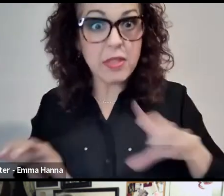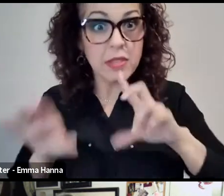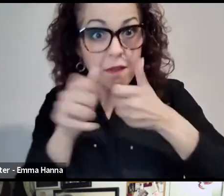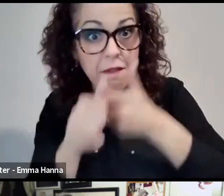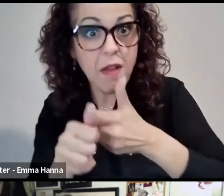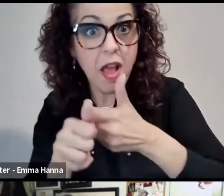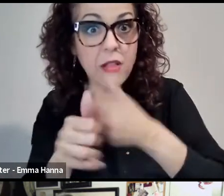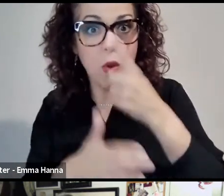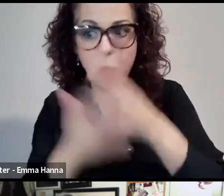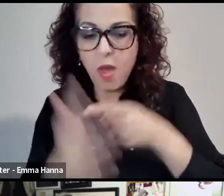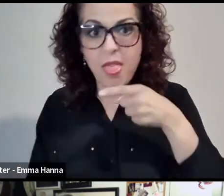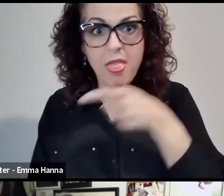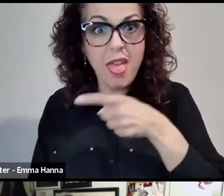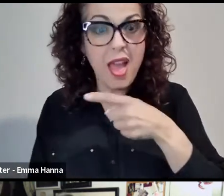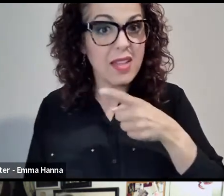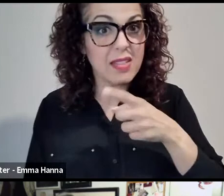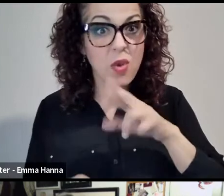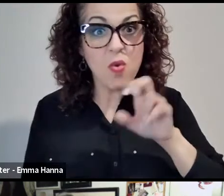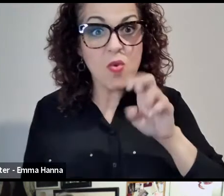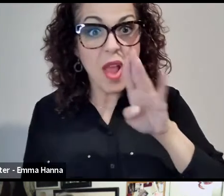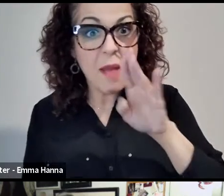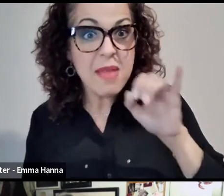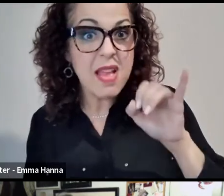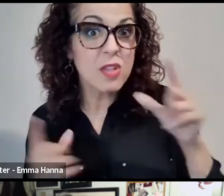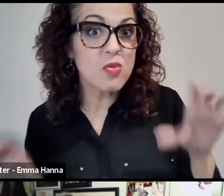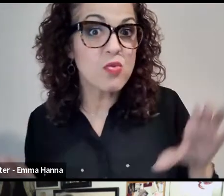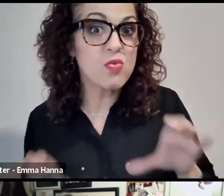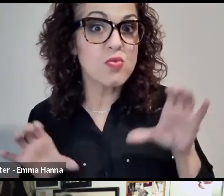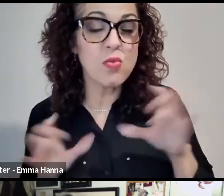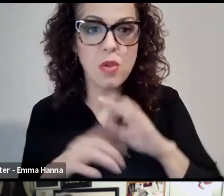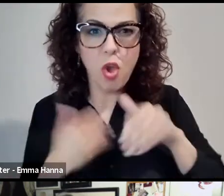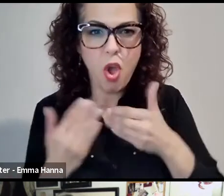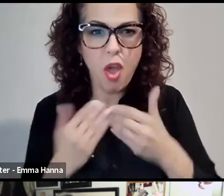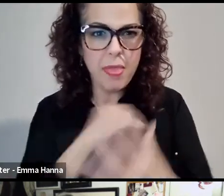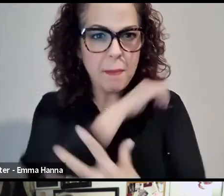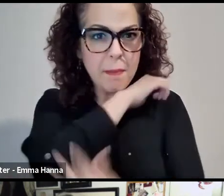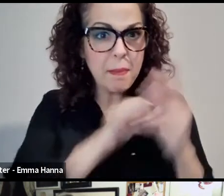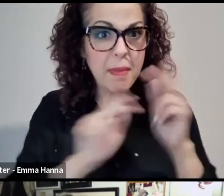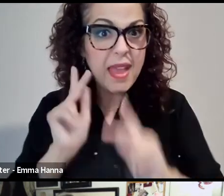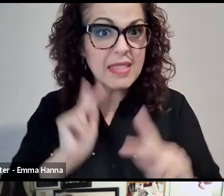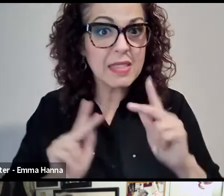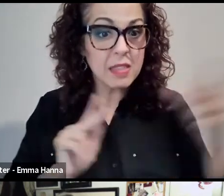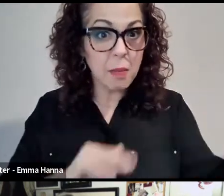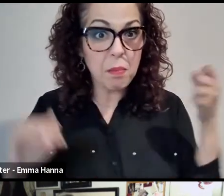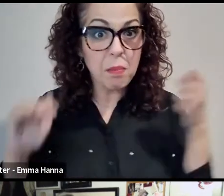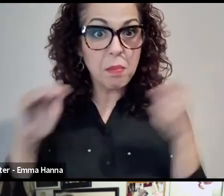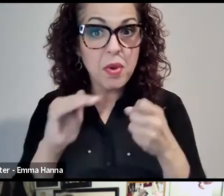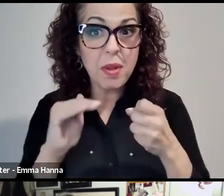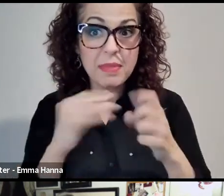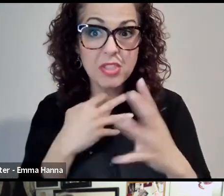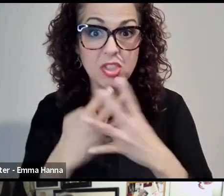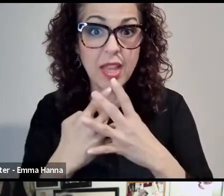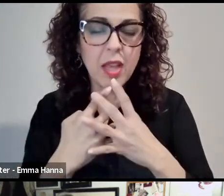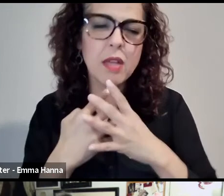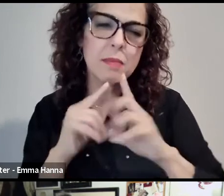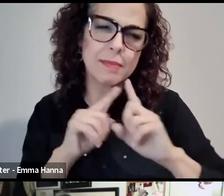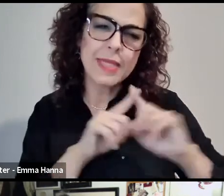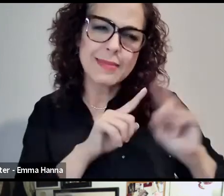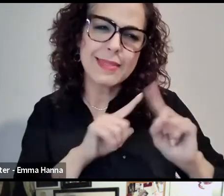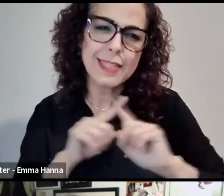rounds up all the peasants and the Cossacks and puts them in jail. There are different versions of this, or a lot of versions of this,